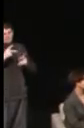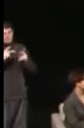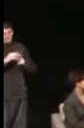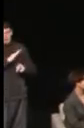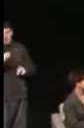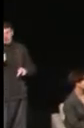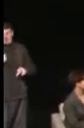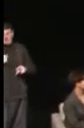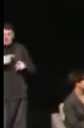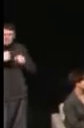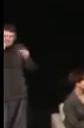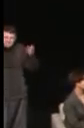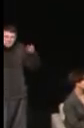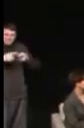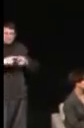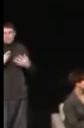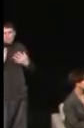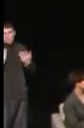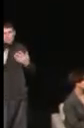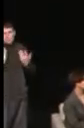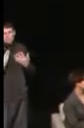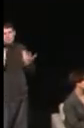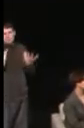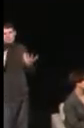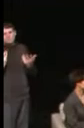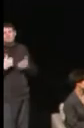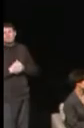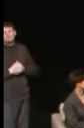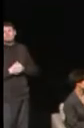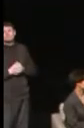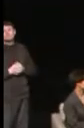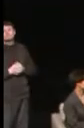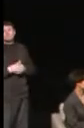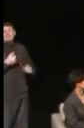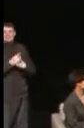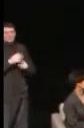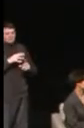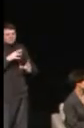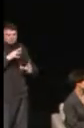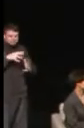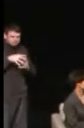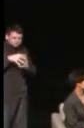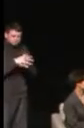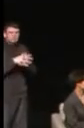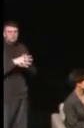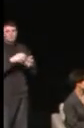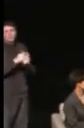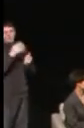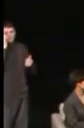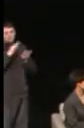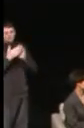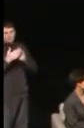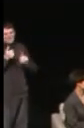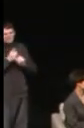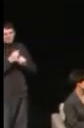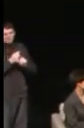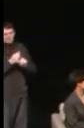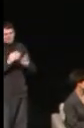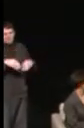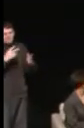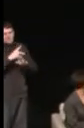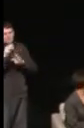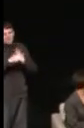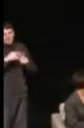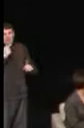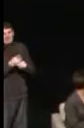youth programming. They are an integral part of the Aboriginal community and a strong program partner, and offered